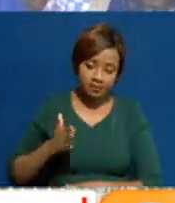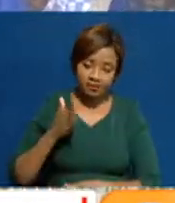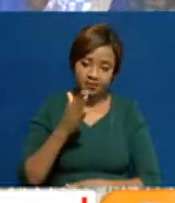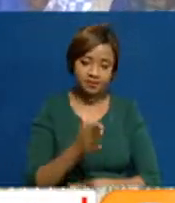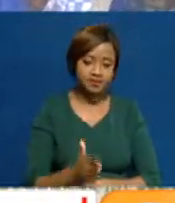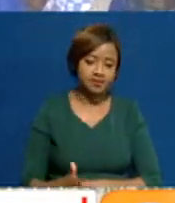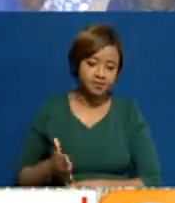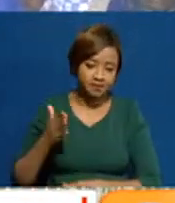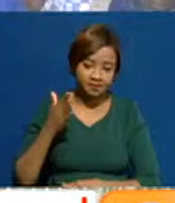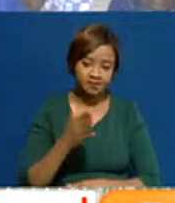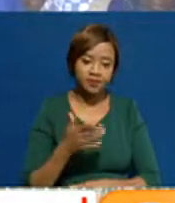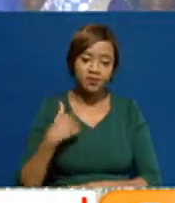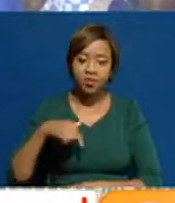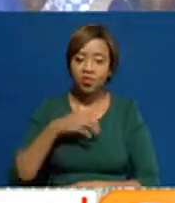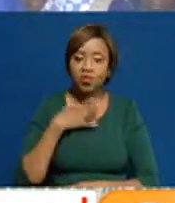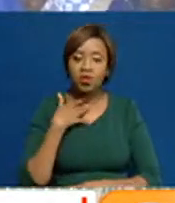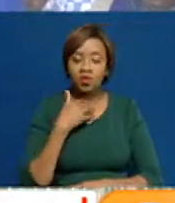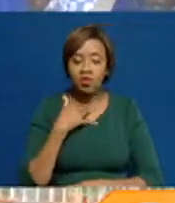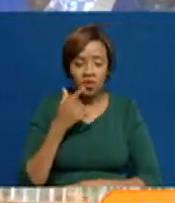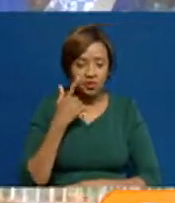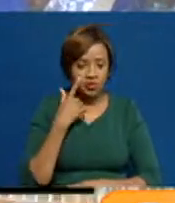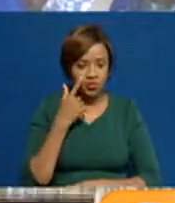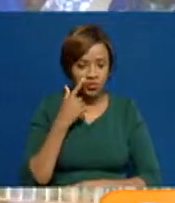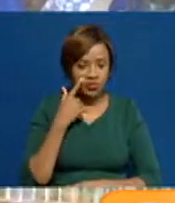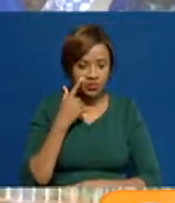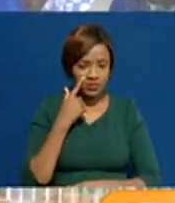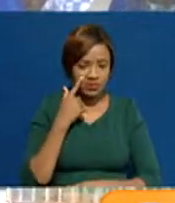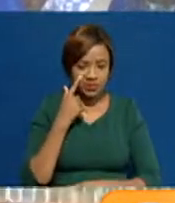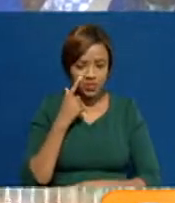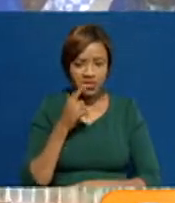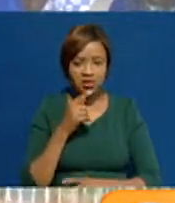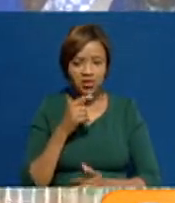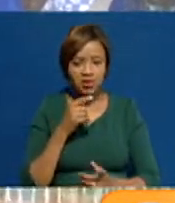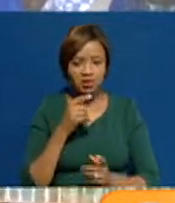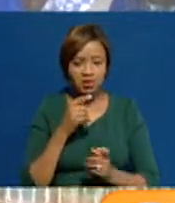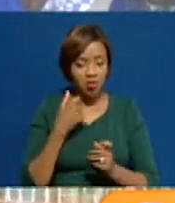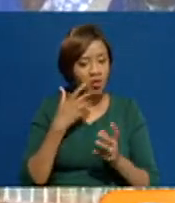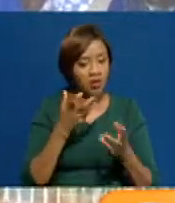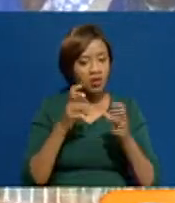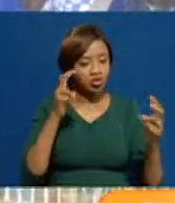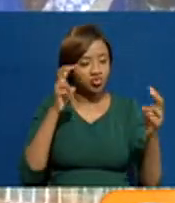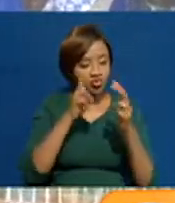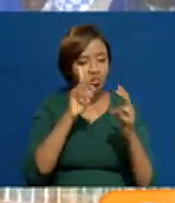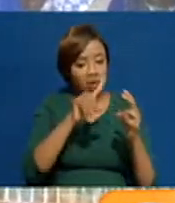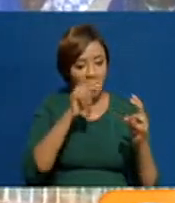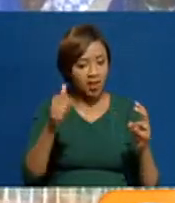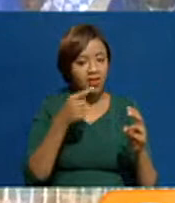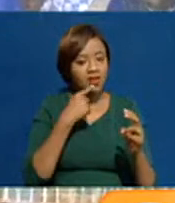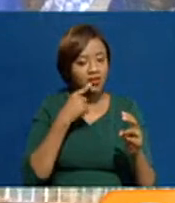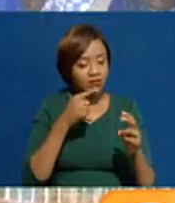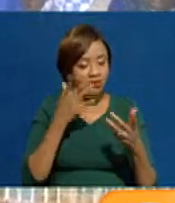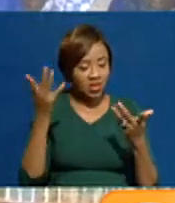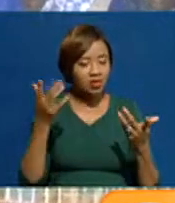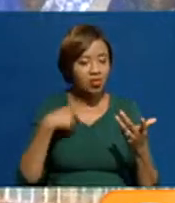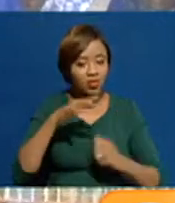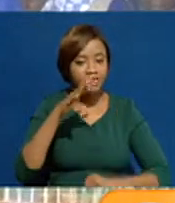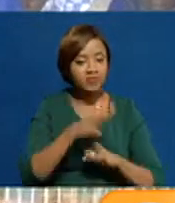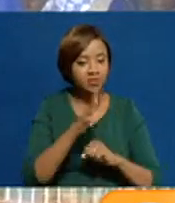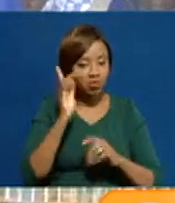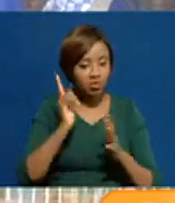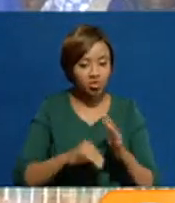And we want to be able to look at each other in the face, each other, to say, are we going to stand for democracy ama